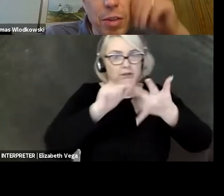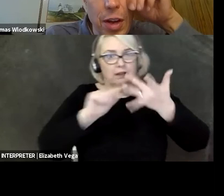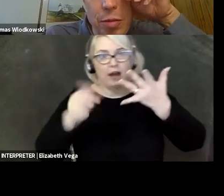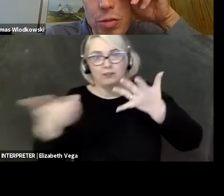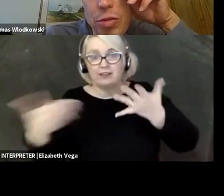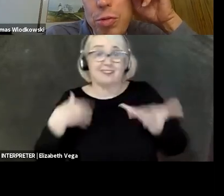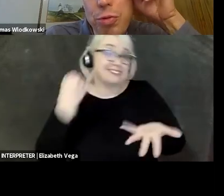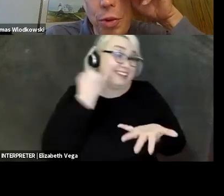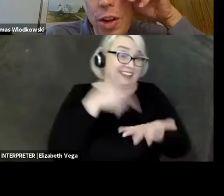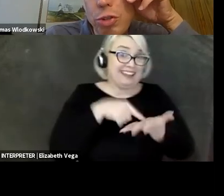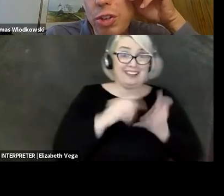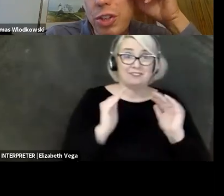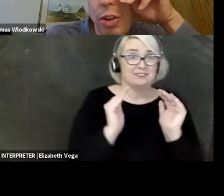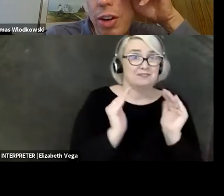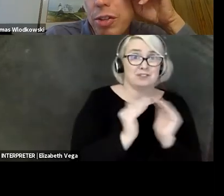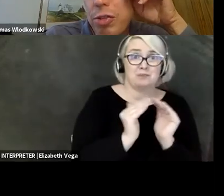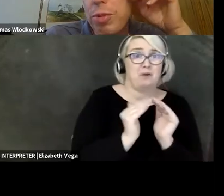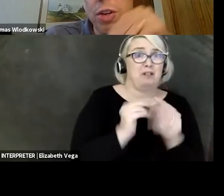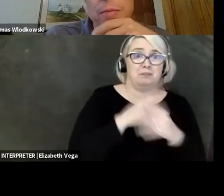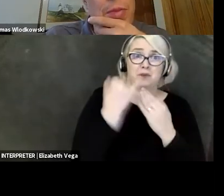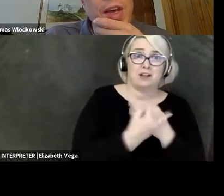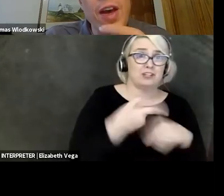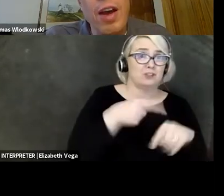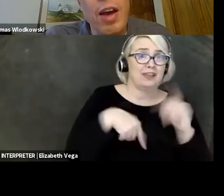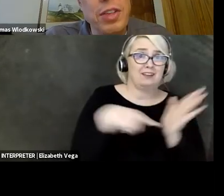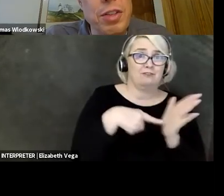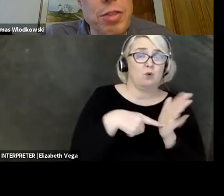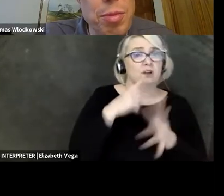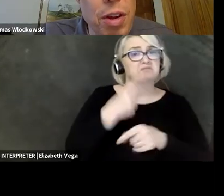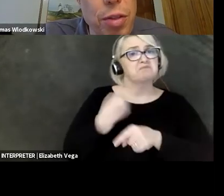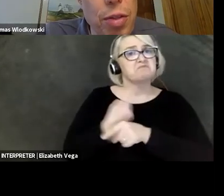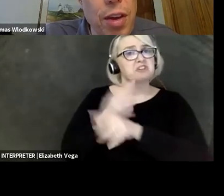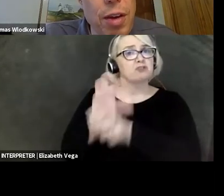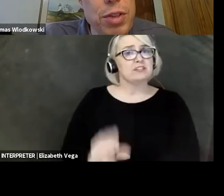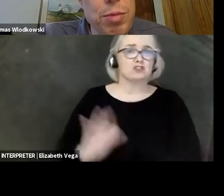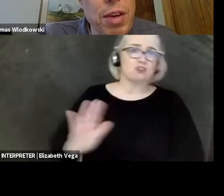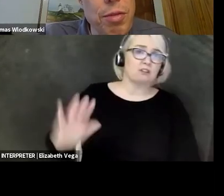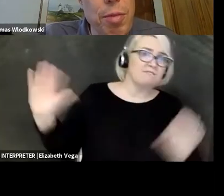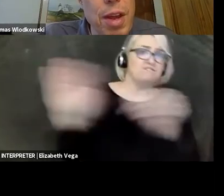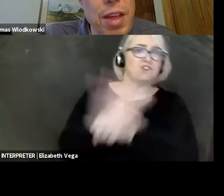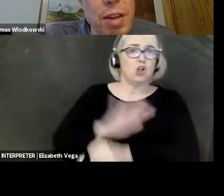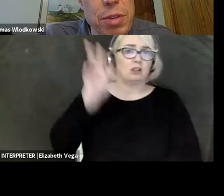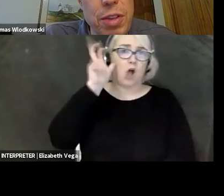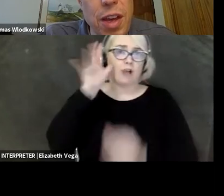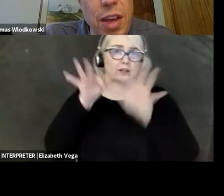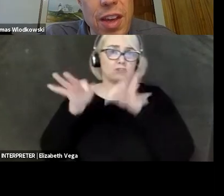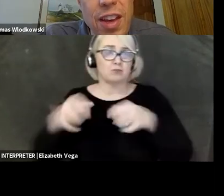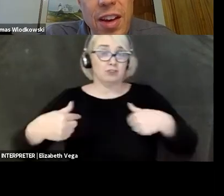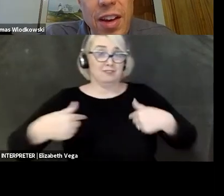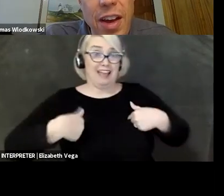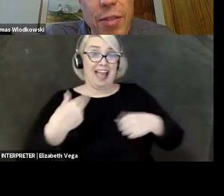budget to kind of do full-on traditional audio description, as a consumer, I think I would speak for many that would